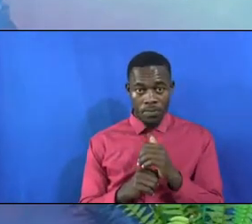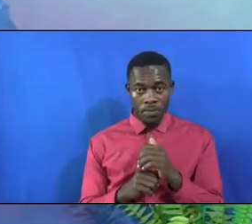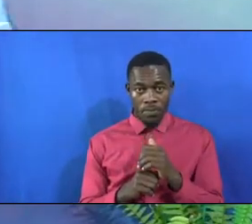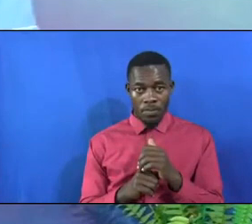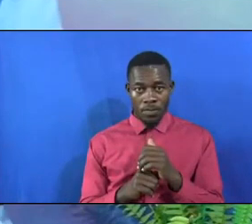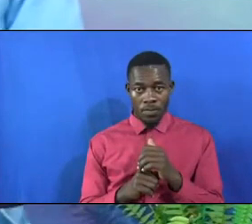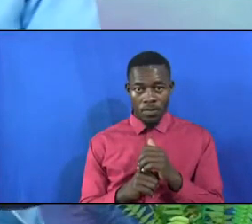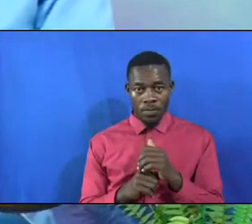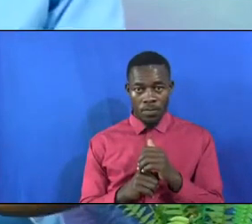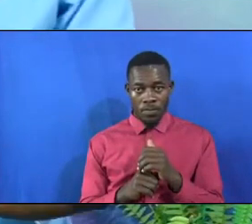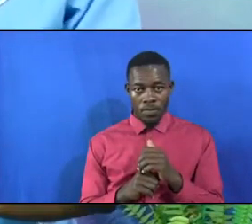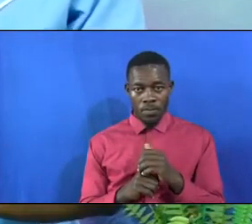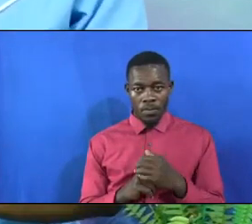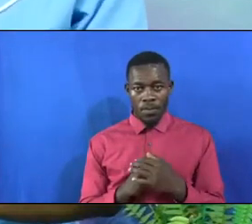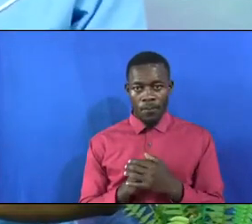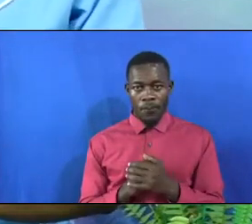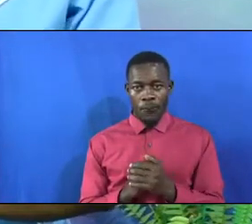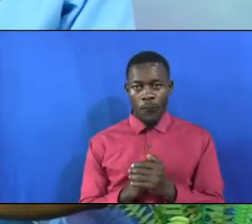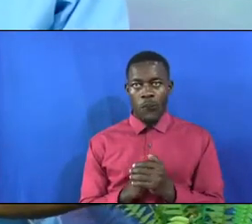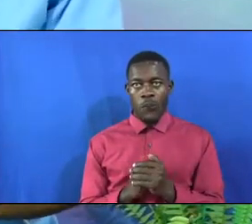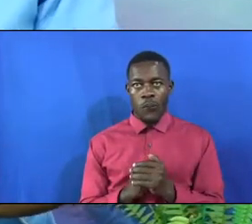work. And so in verse